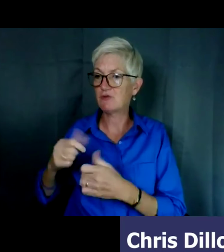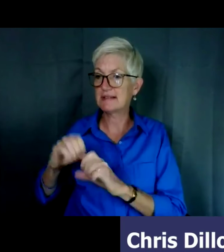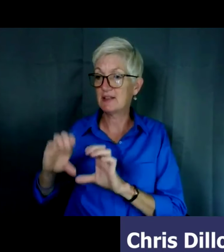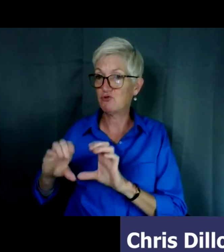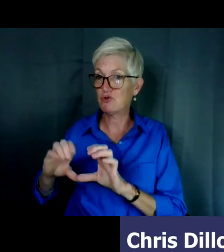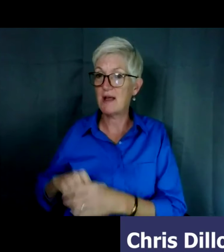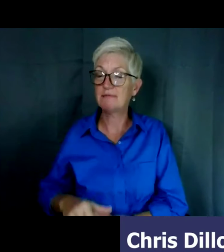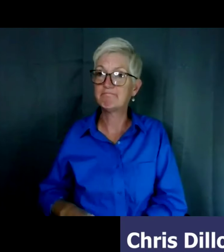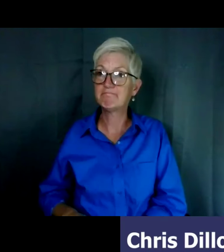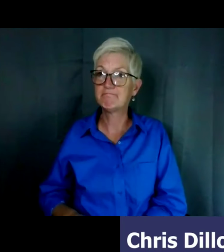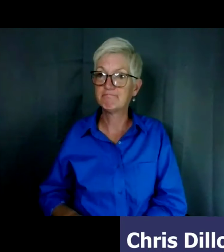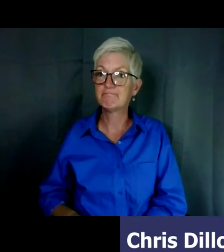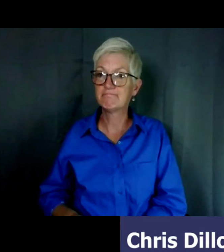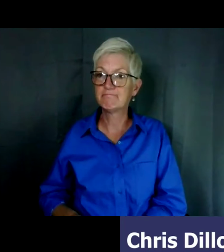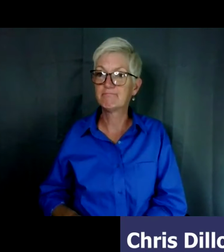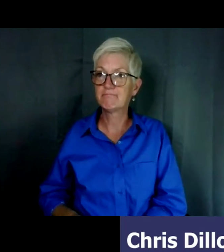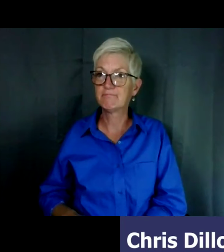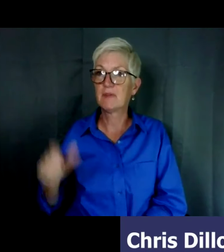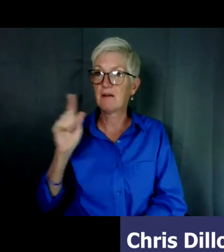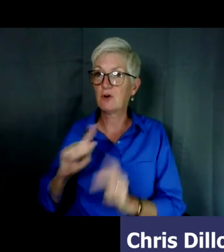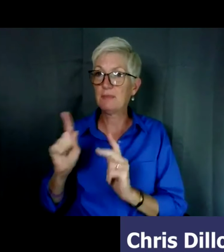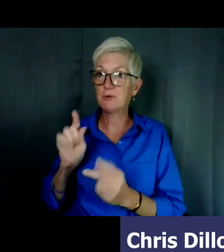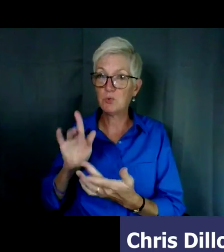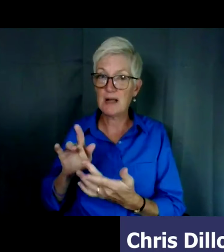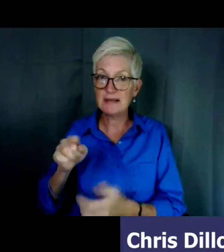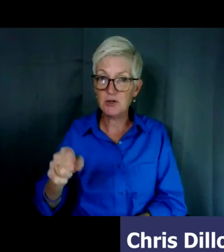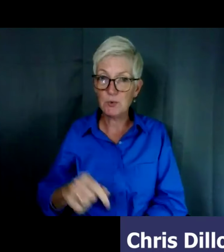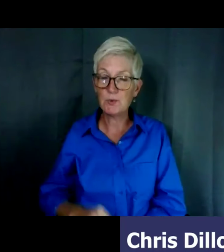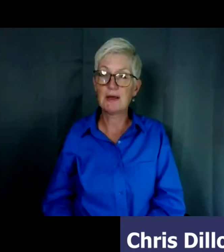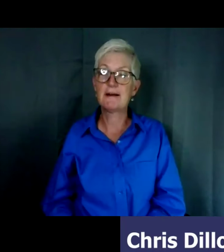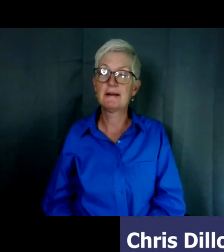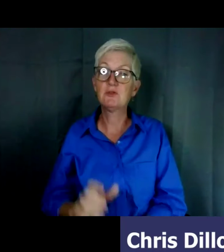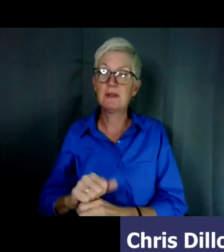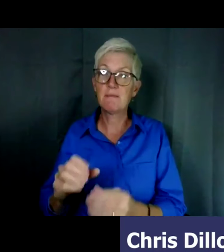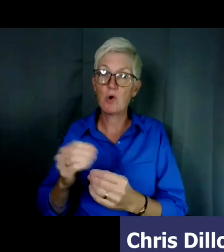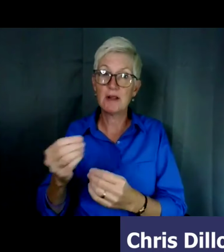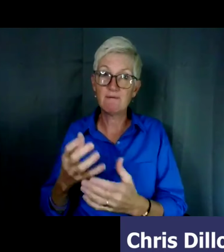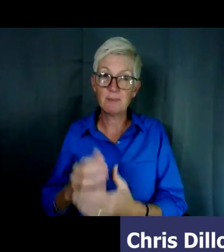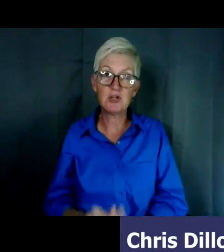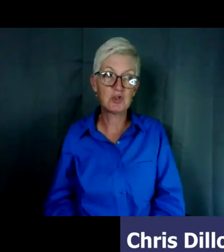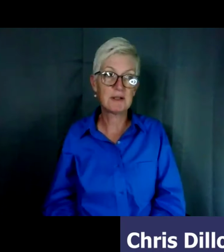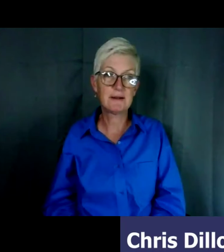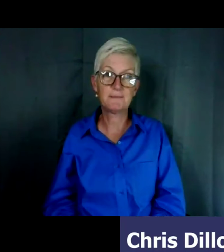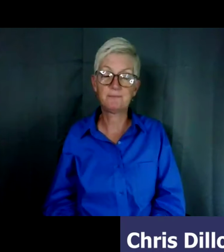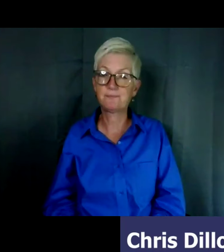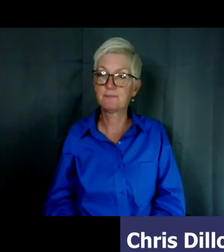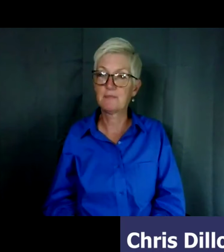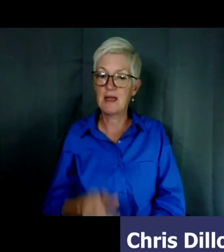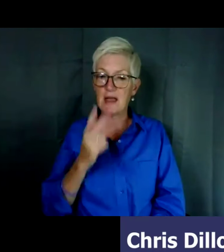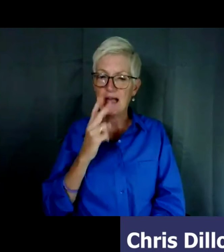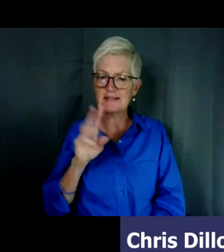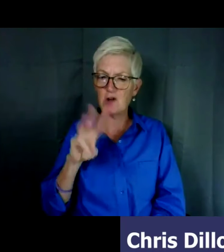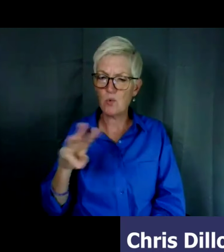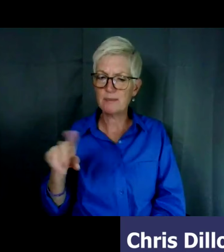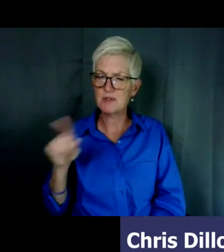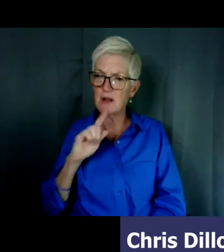chat for people to reach out to you to get more information. I looked at a website that was pretty thorough